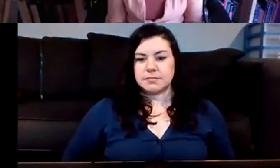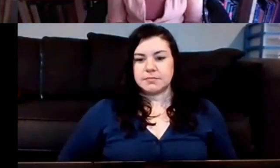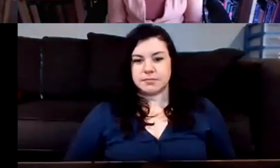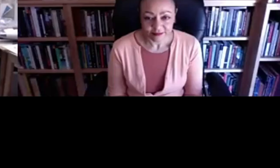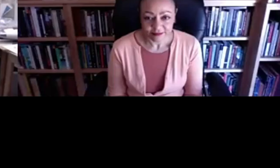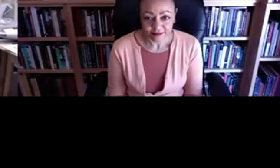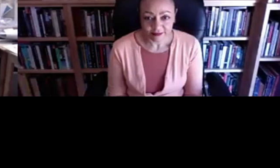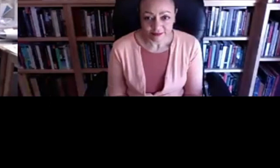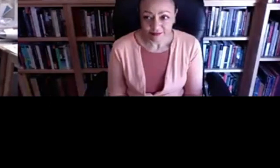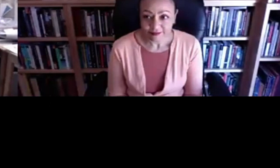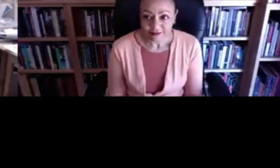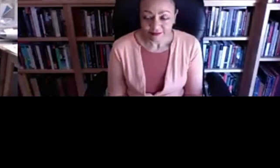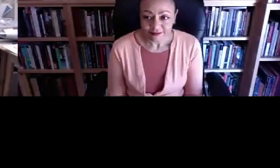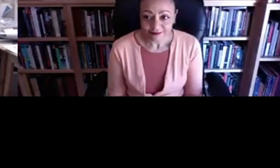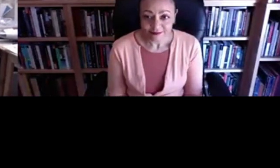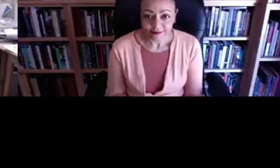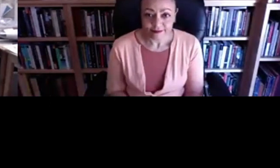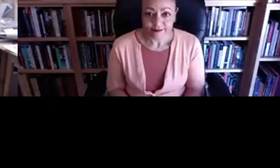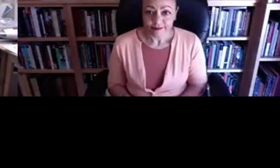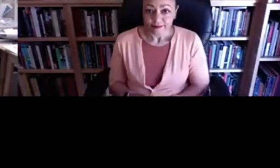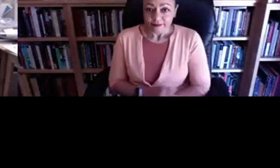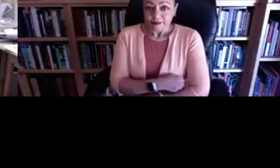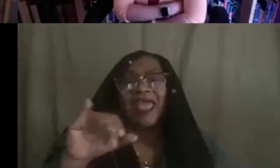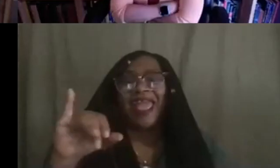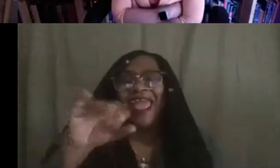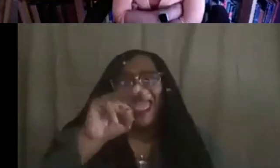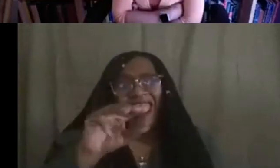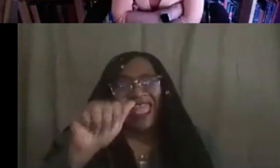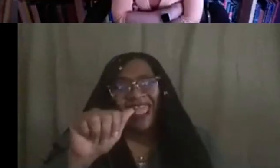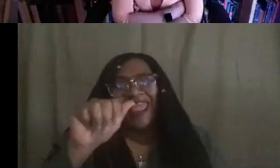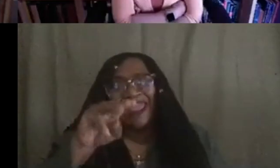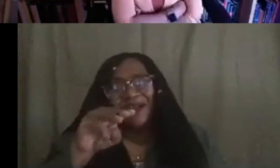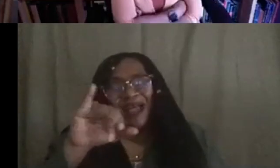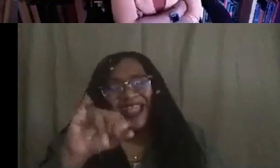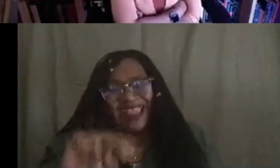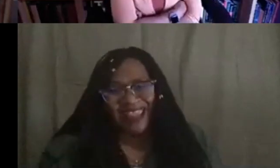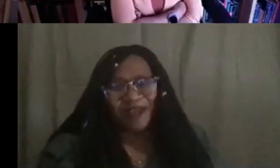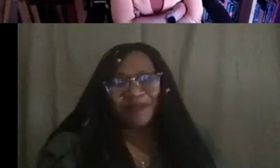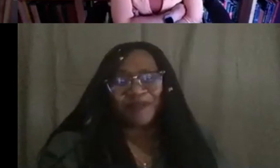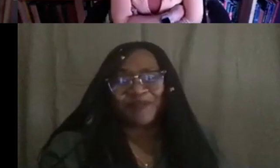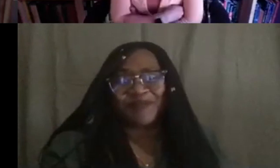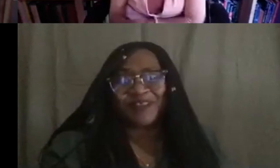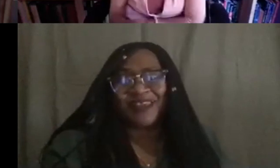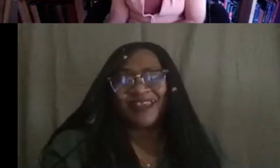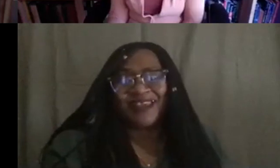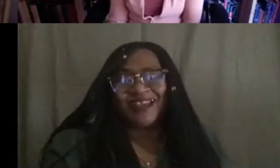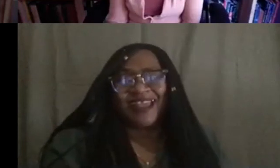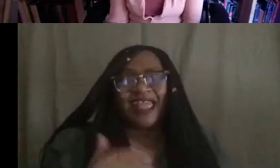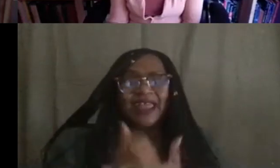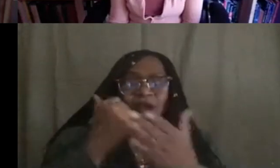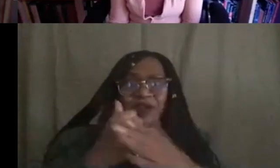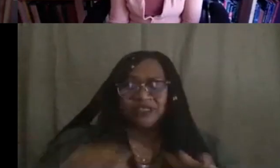sorry. I want to also thank Aimee Meredith Cox for being on here earlier with us and helping us stay grounded in our bodies